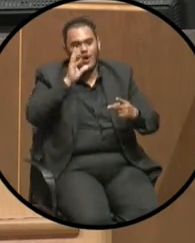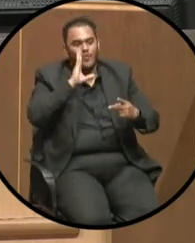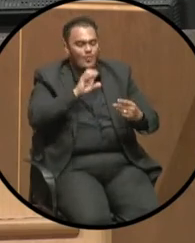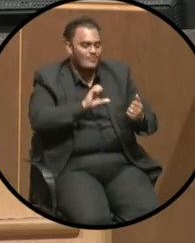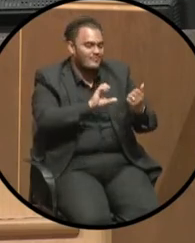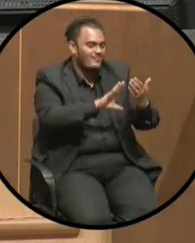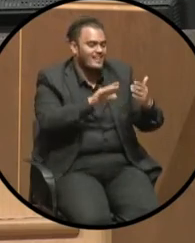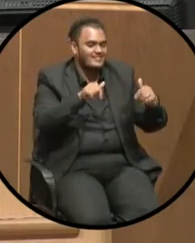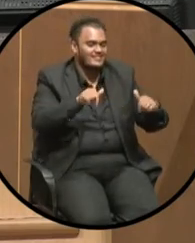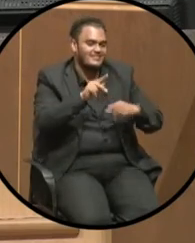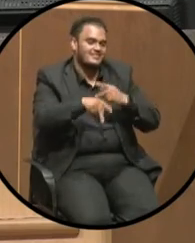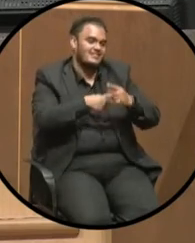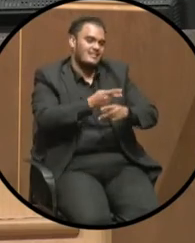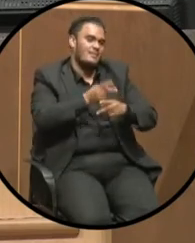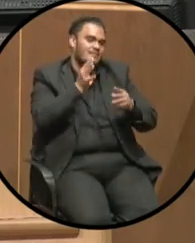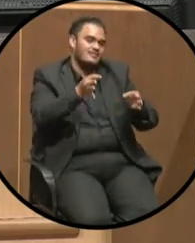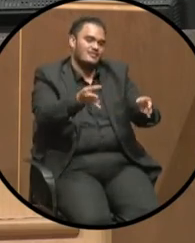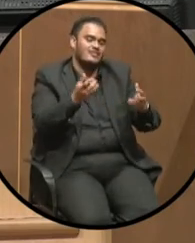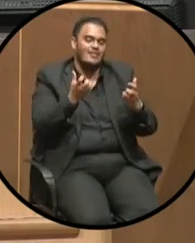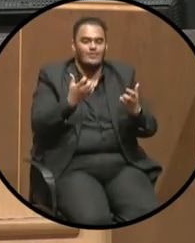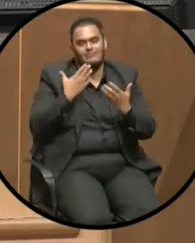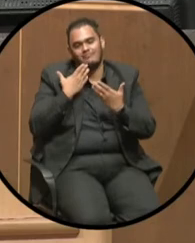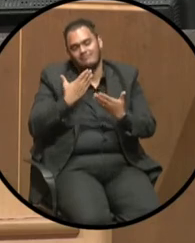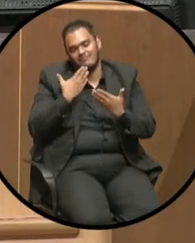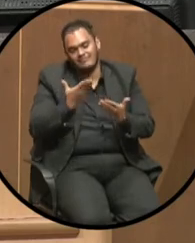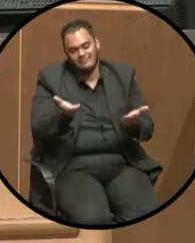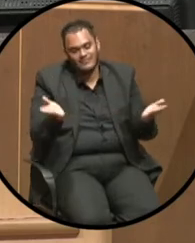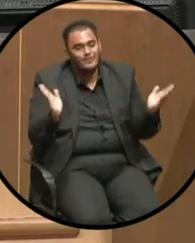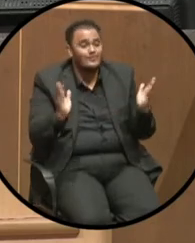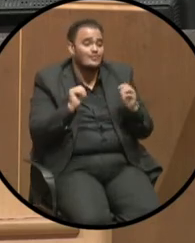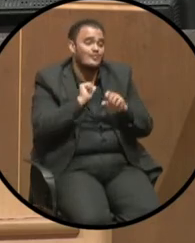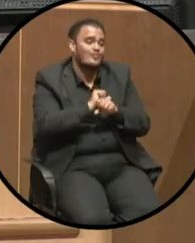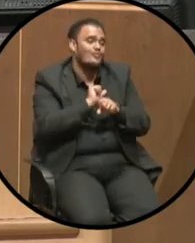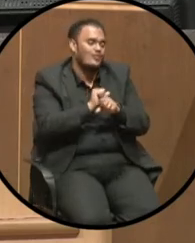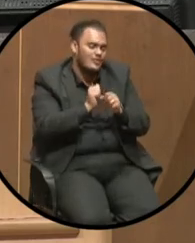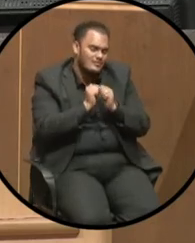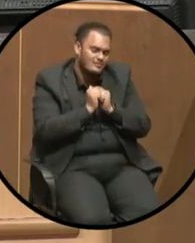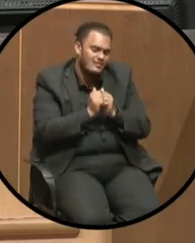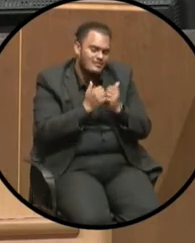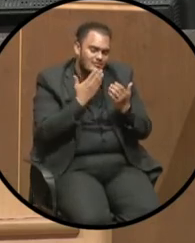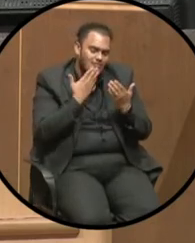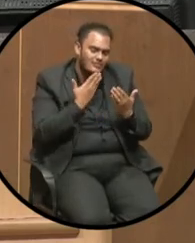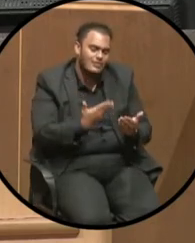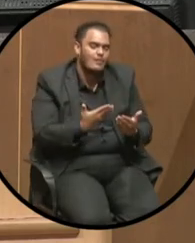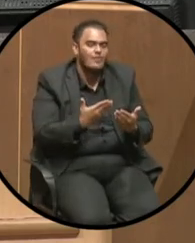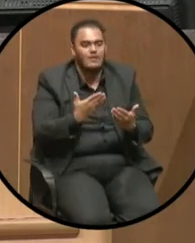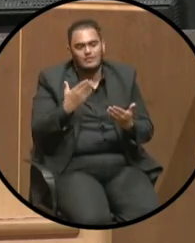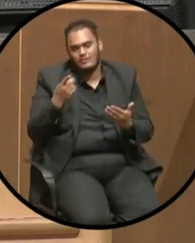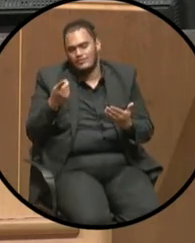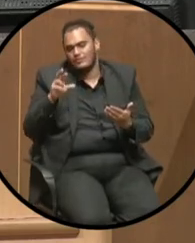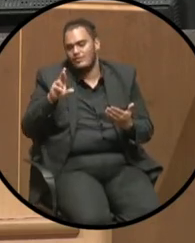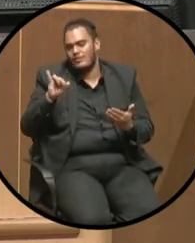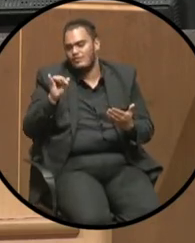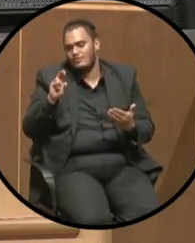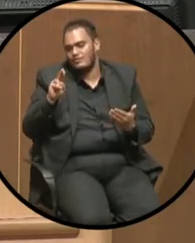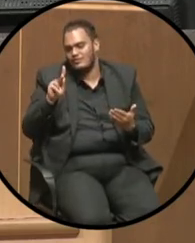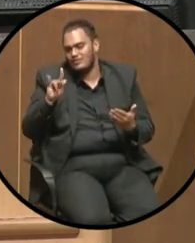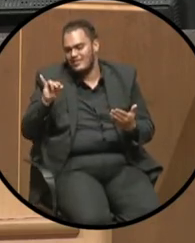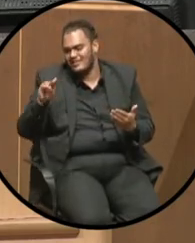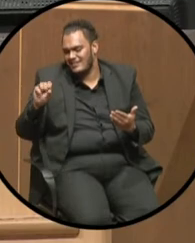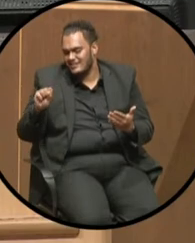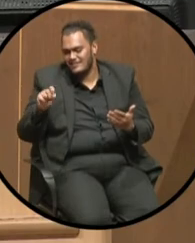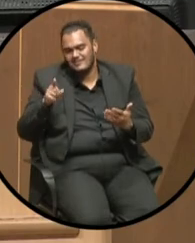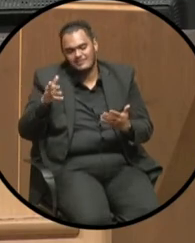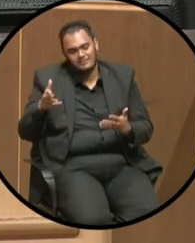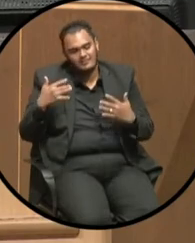past year, but I do want to commend this entire board for working together so well. Dr. Jenkins, for you, and Ms. Enval, for the whole team. But the